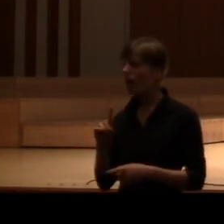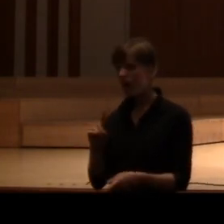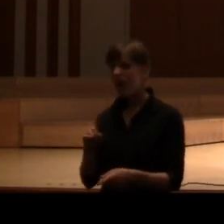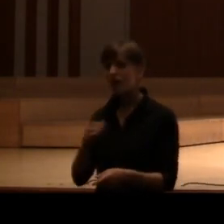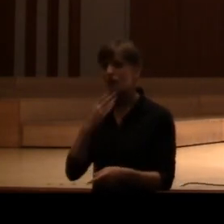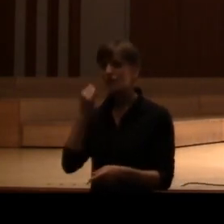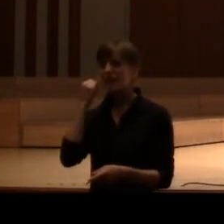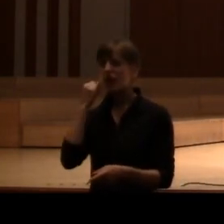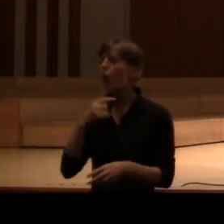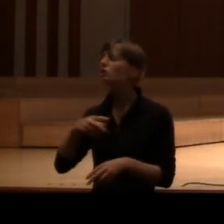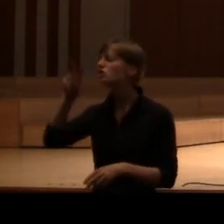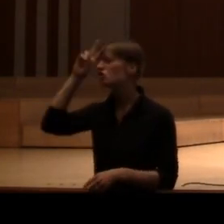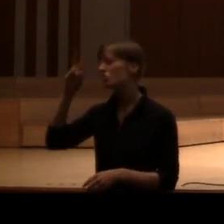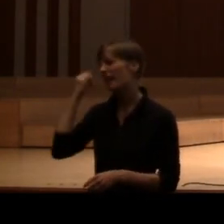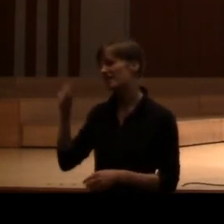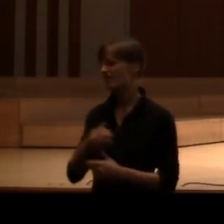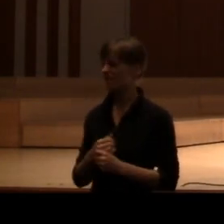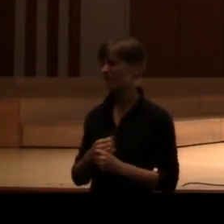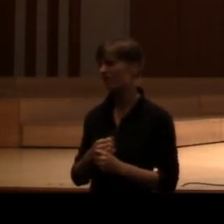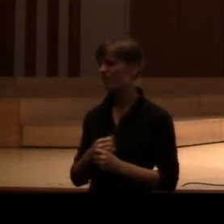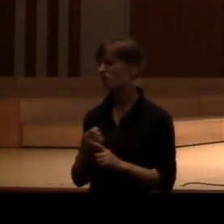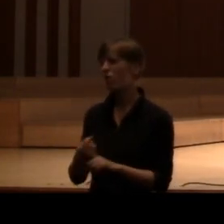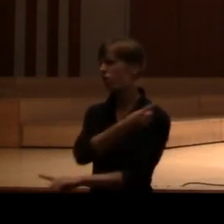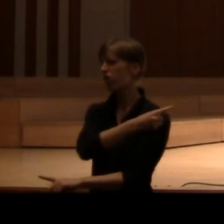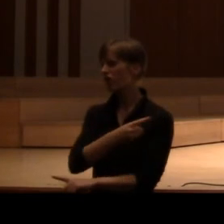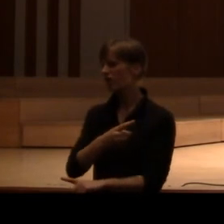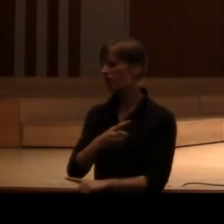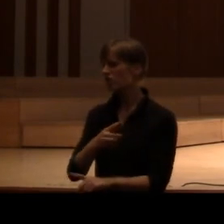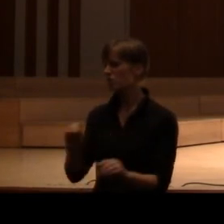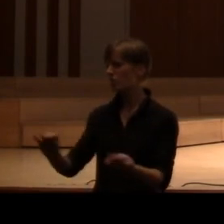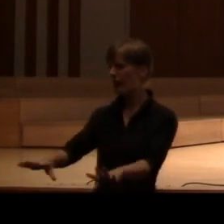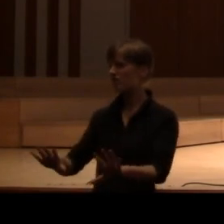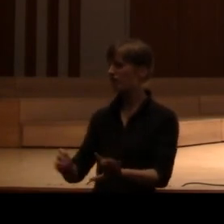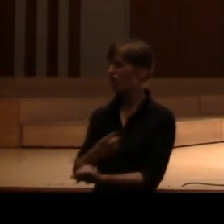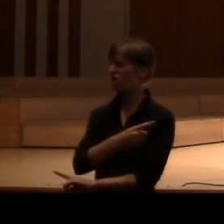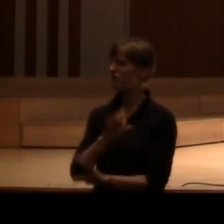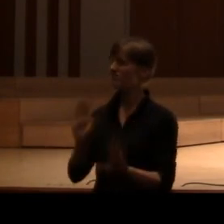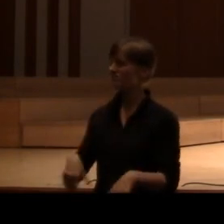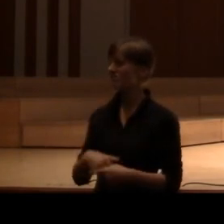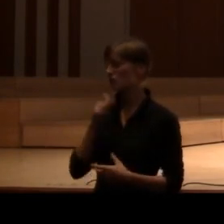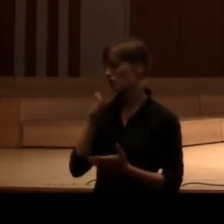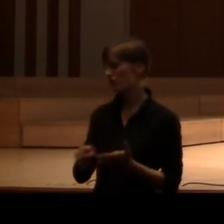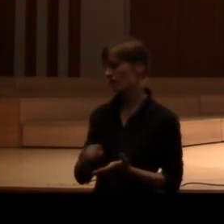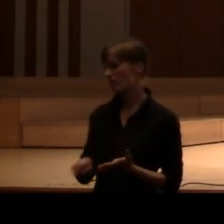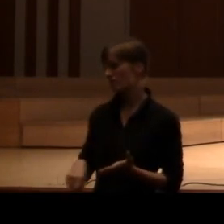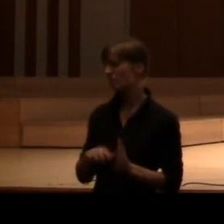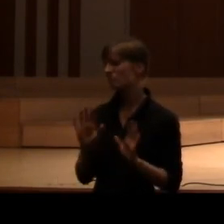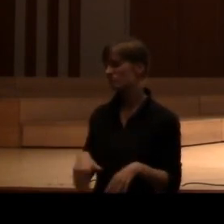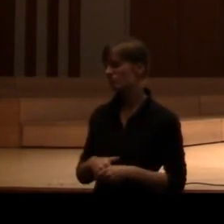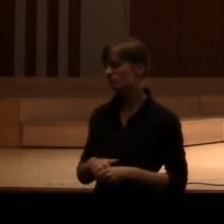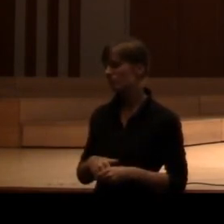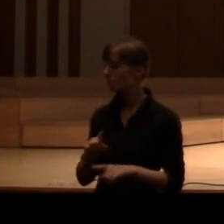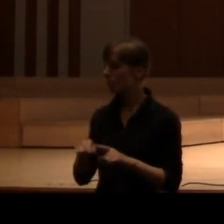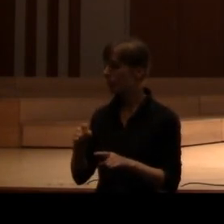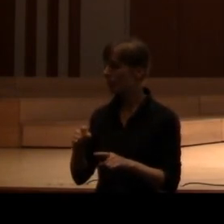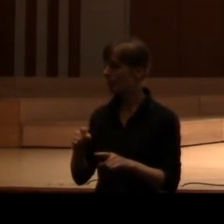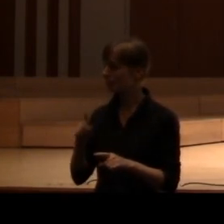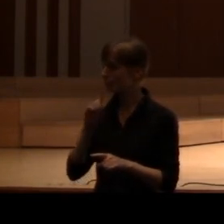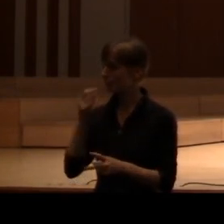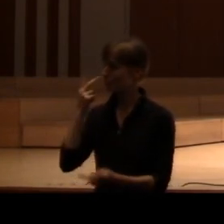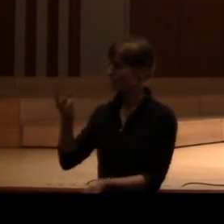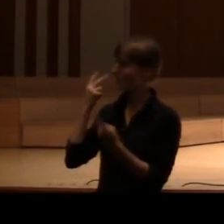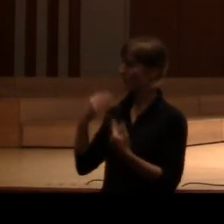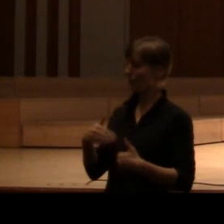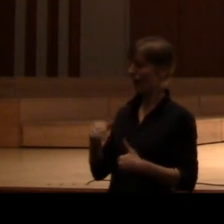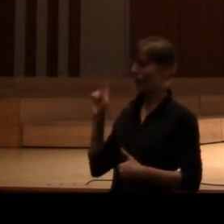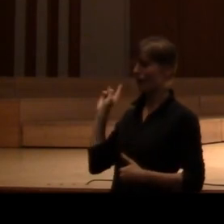I won't write about that, that's too crazy, that's too fantastical. And so to see this, to go back and really have that experience was really incredible